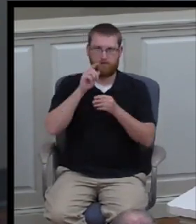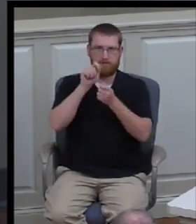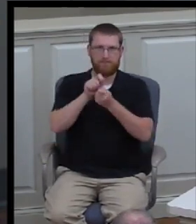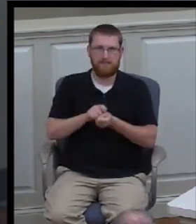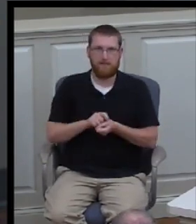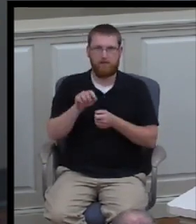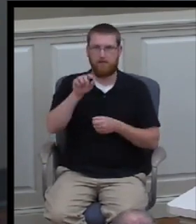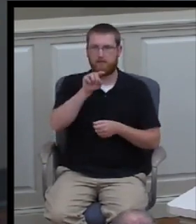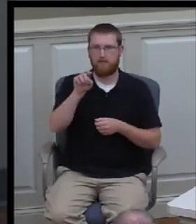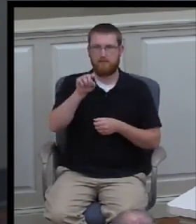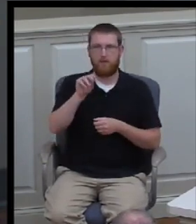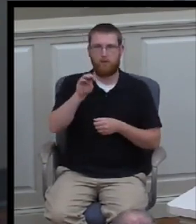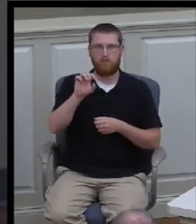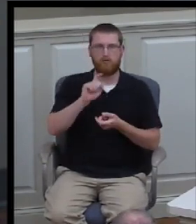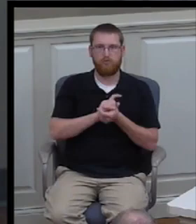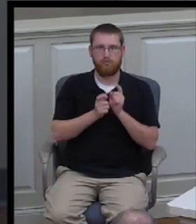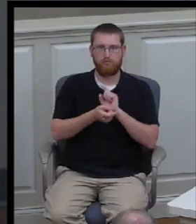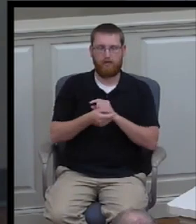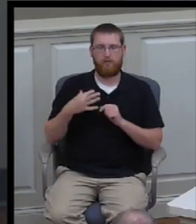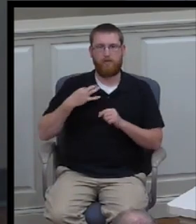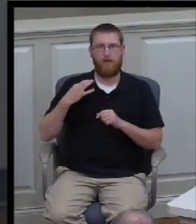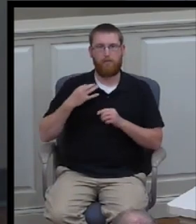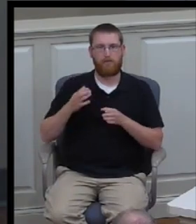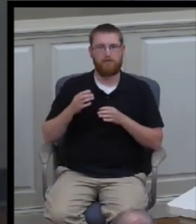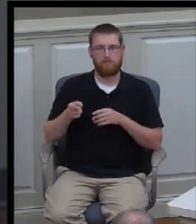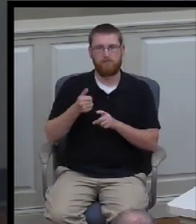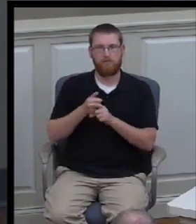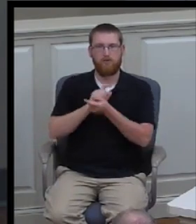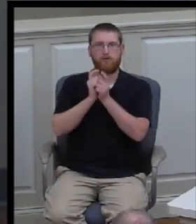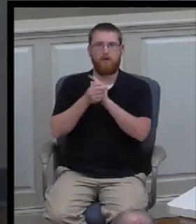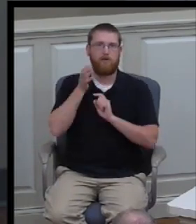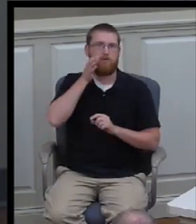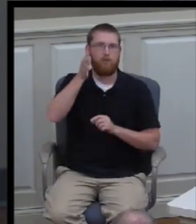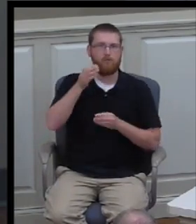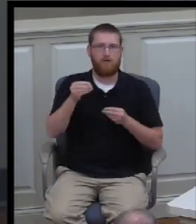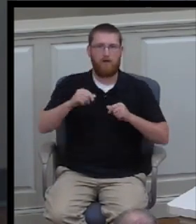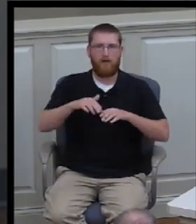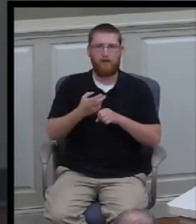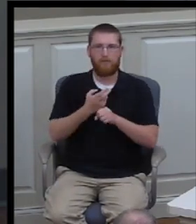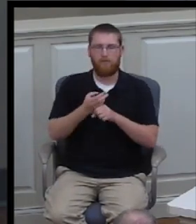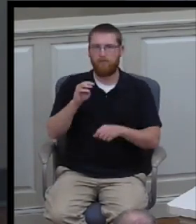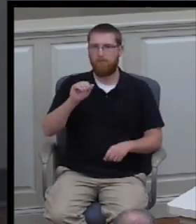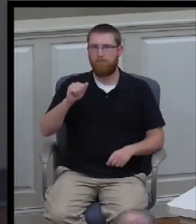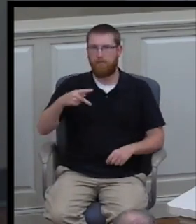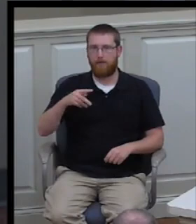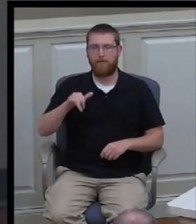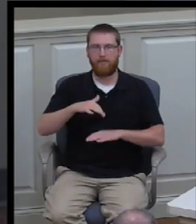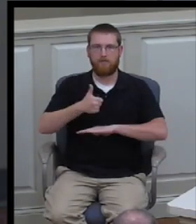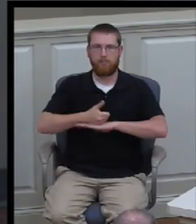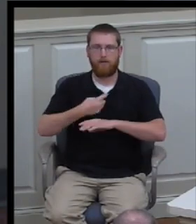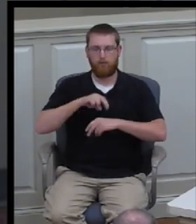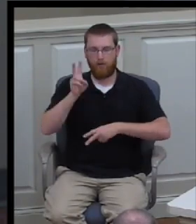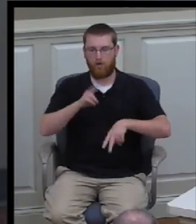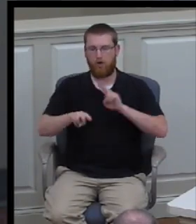the zone change, the applicant had to revise the future land use map As you guys know, the future land use map's the basis on how we look